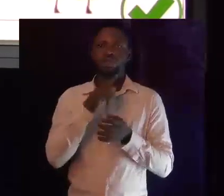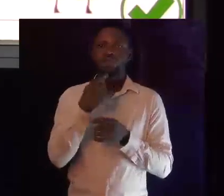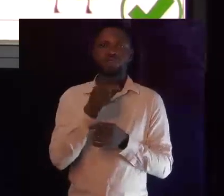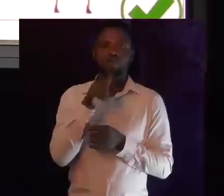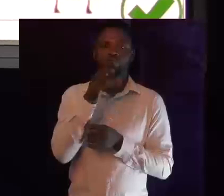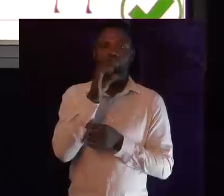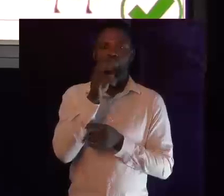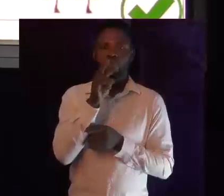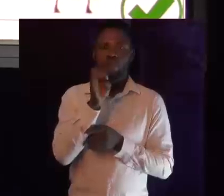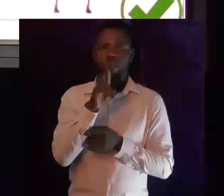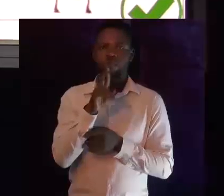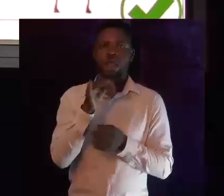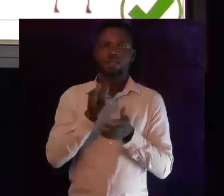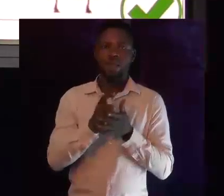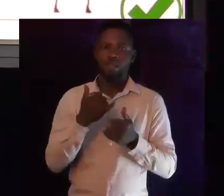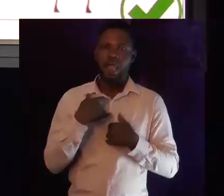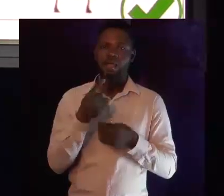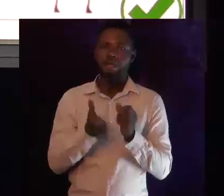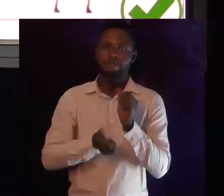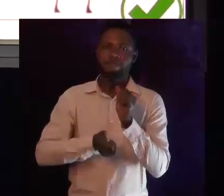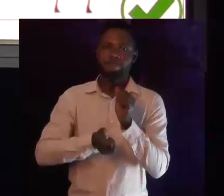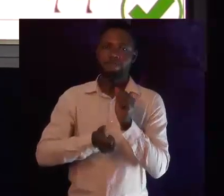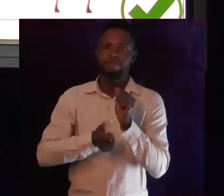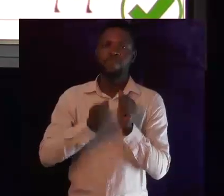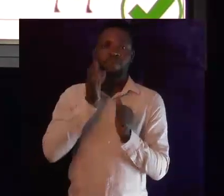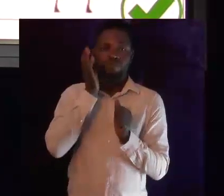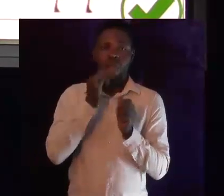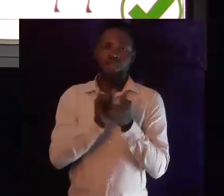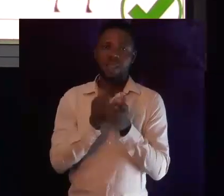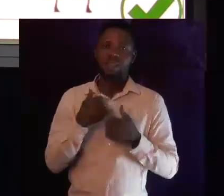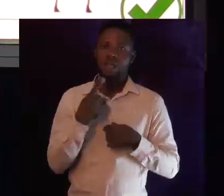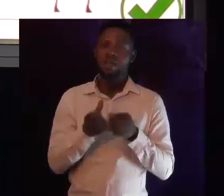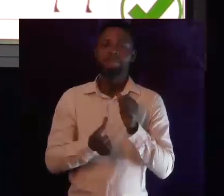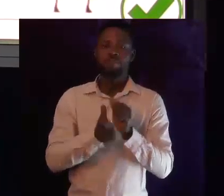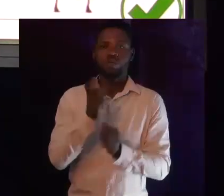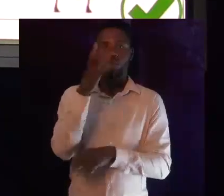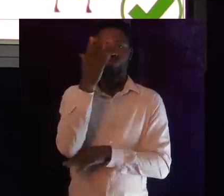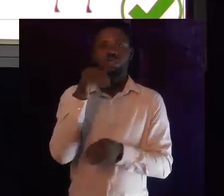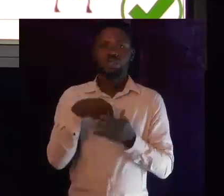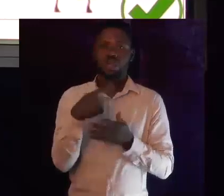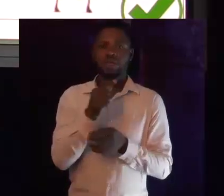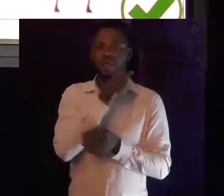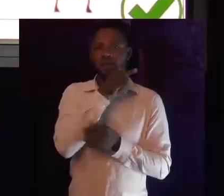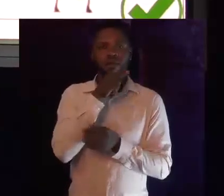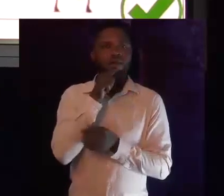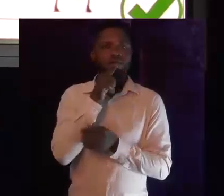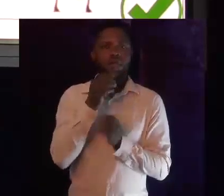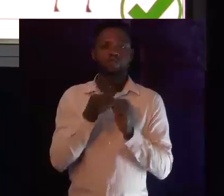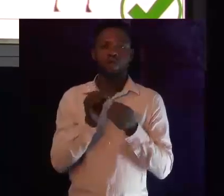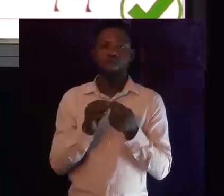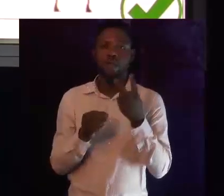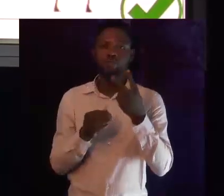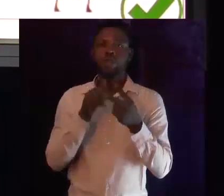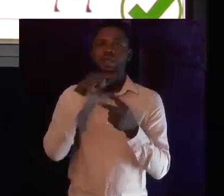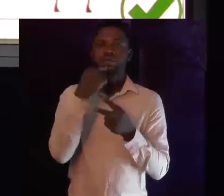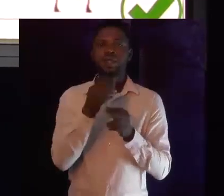is the guava tree that has the most, this guava fruit rather, that has the most trees in the garden. Question